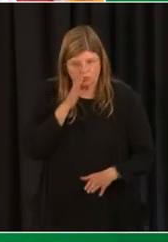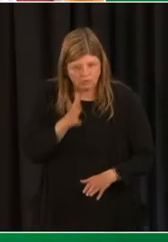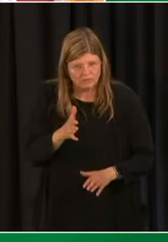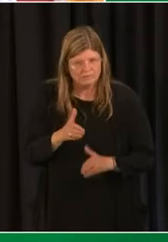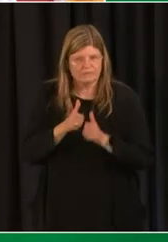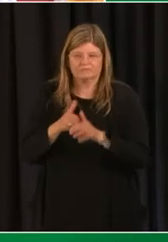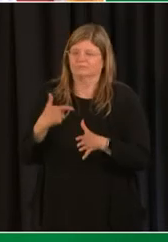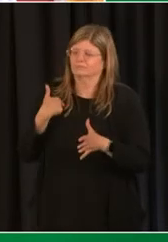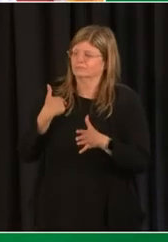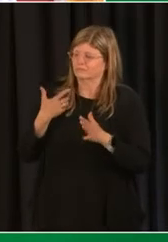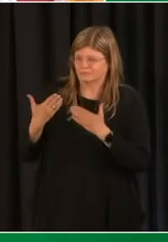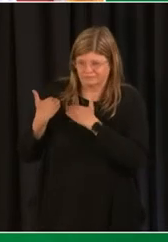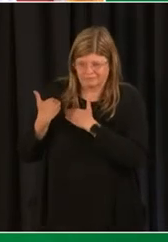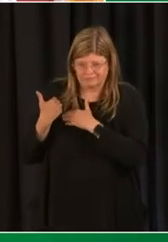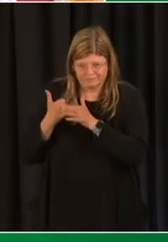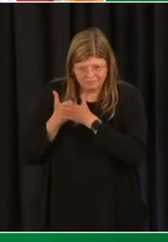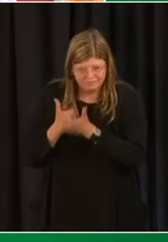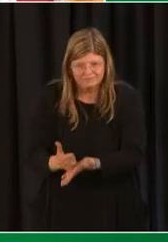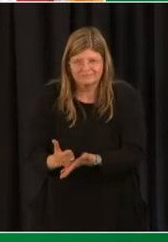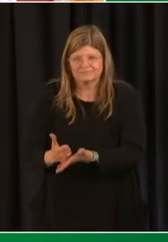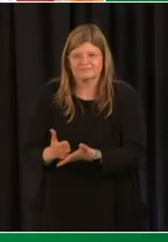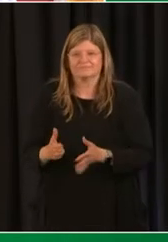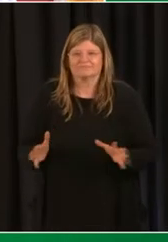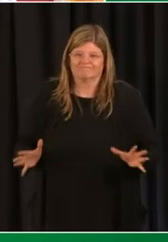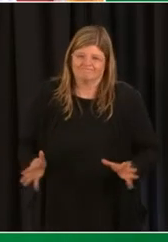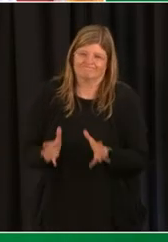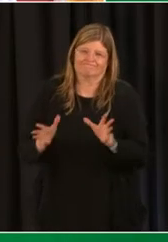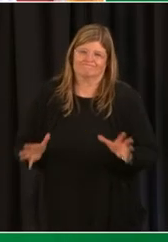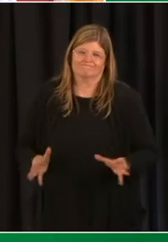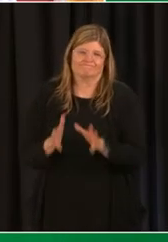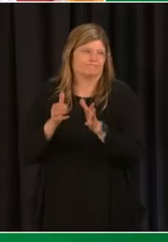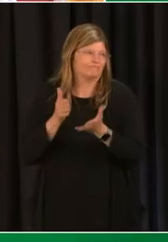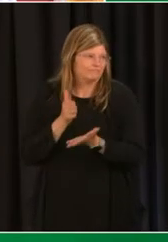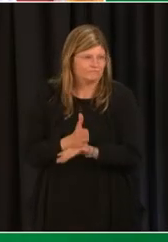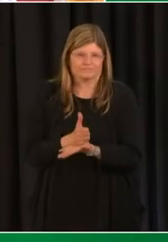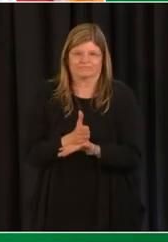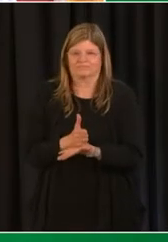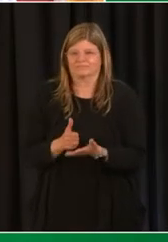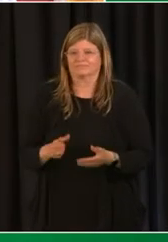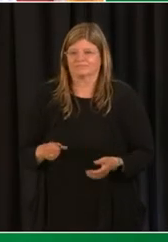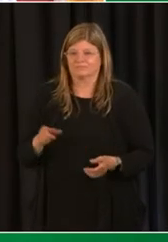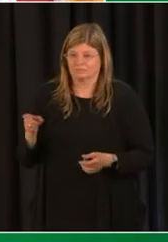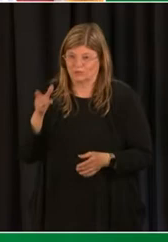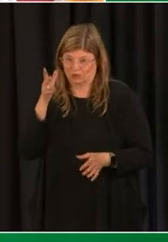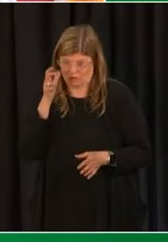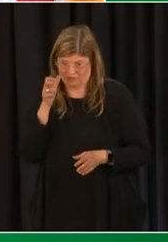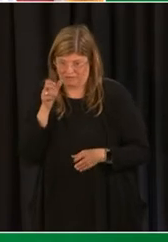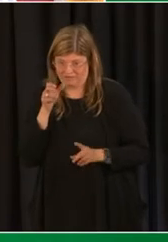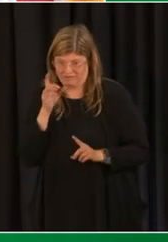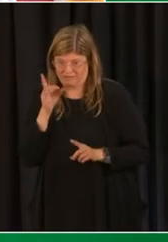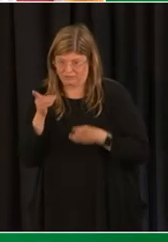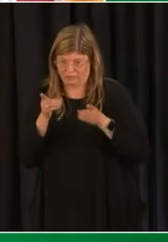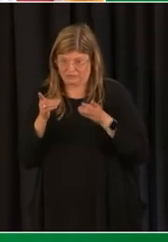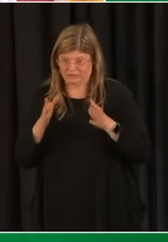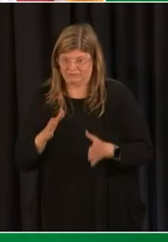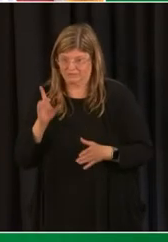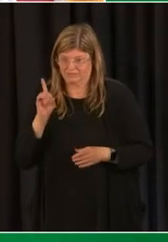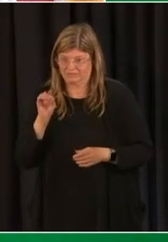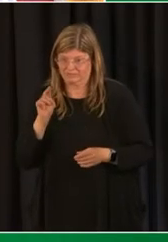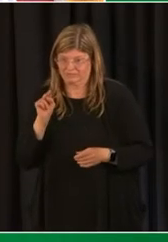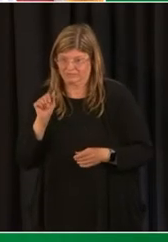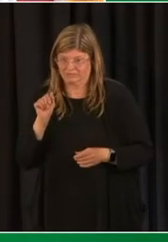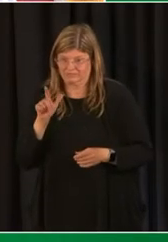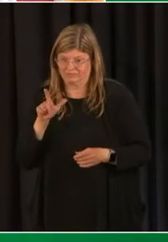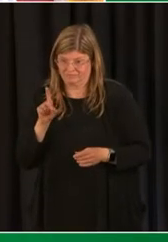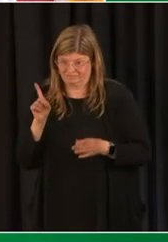additional documentation you may need, we're certainly more than delighted to help you to get there. You heard Director Donaldson say that,